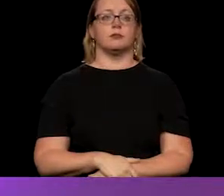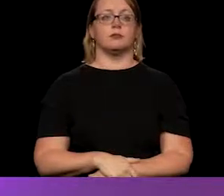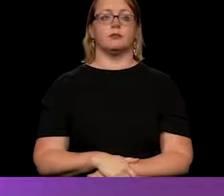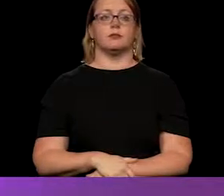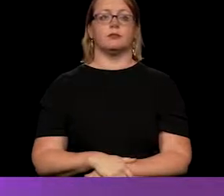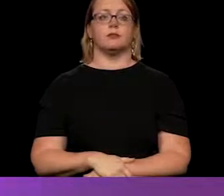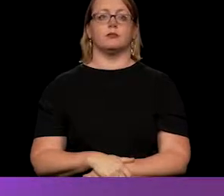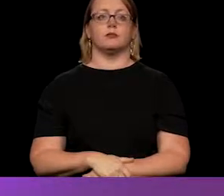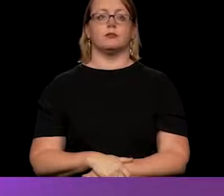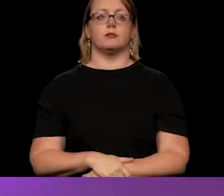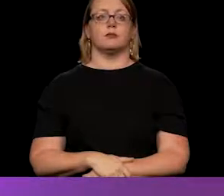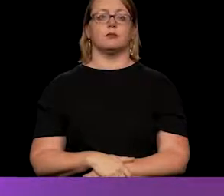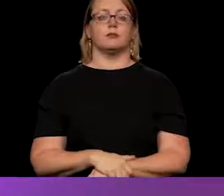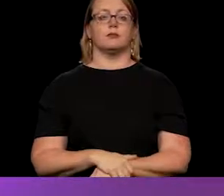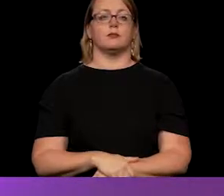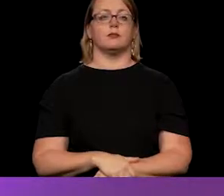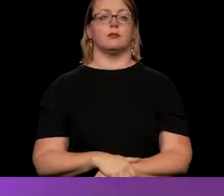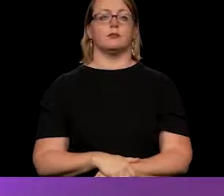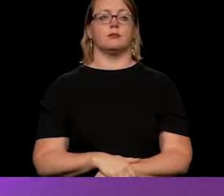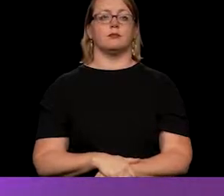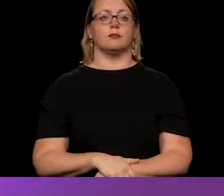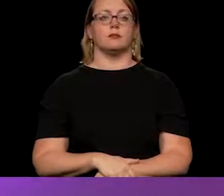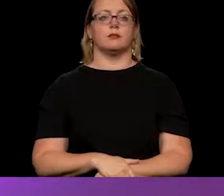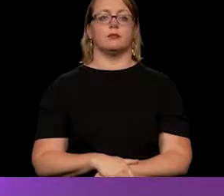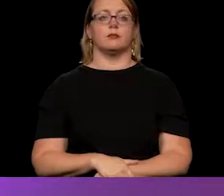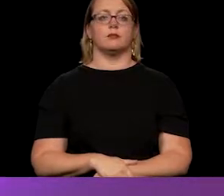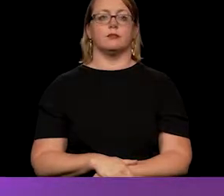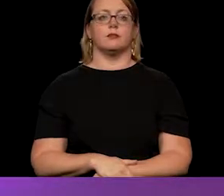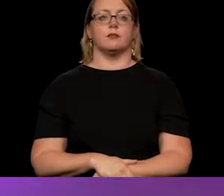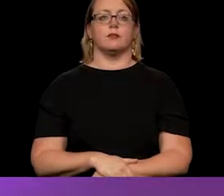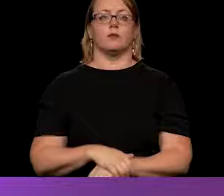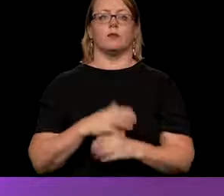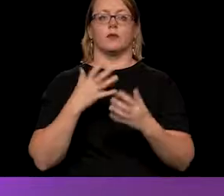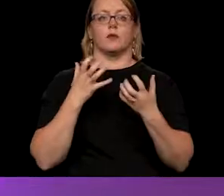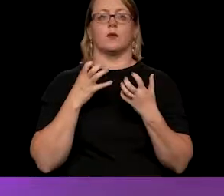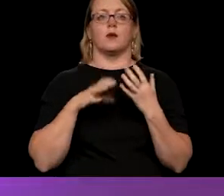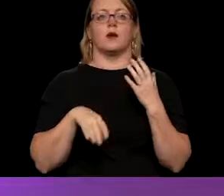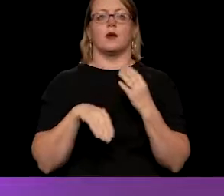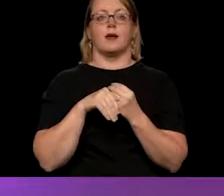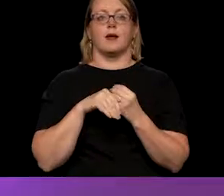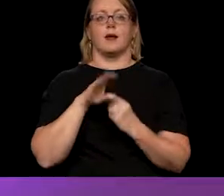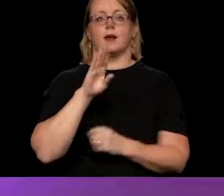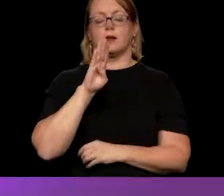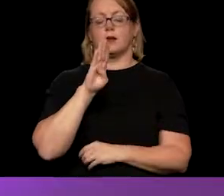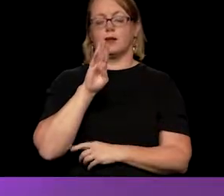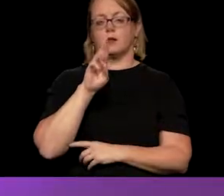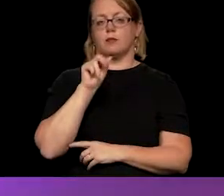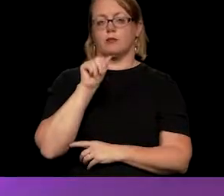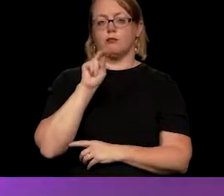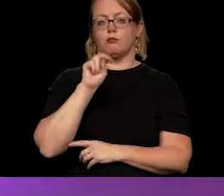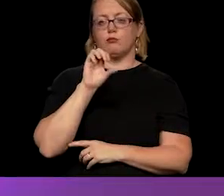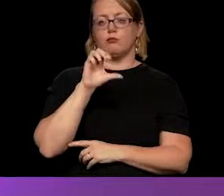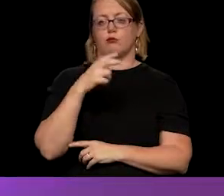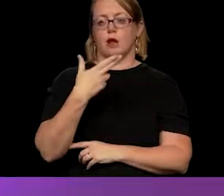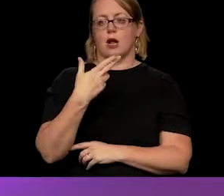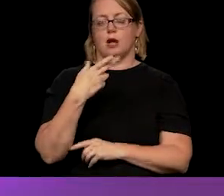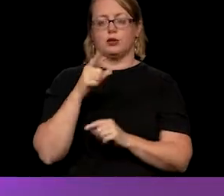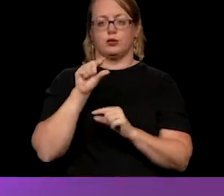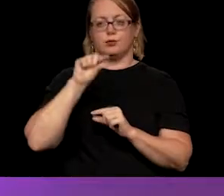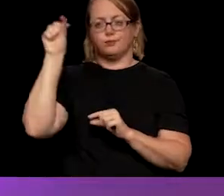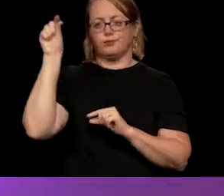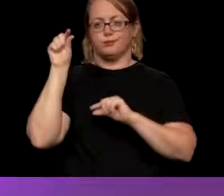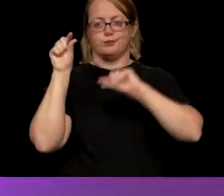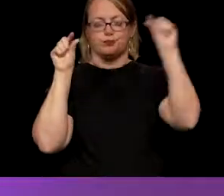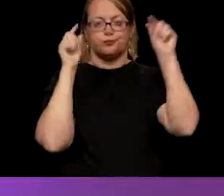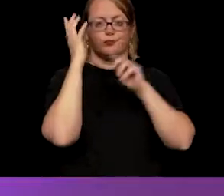put too many branches on. It's just a couple on each tree, maybe 1 or 2.